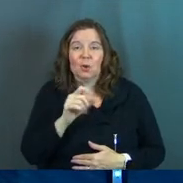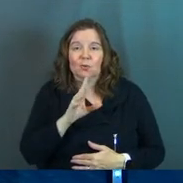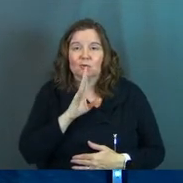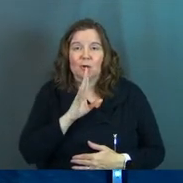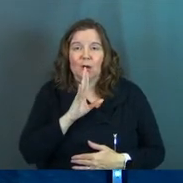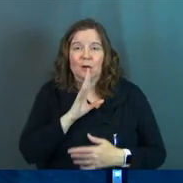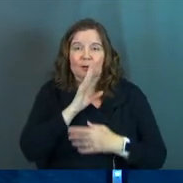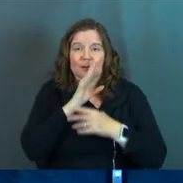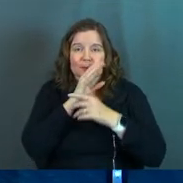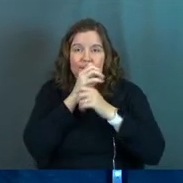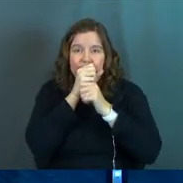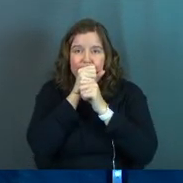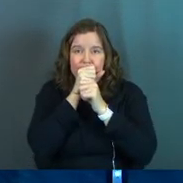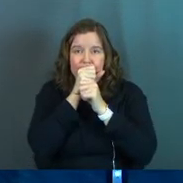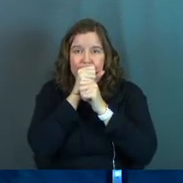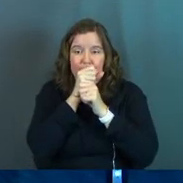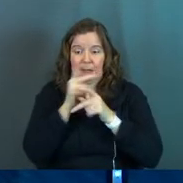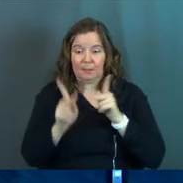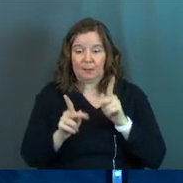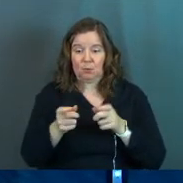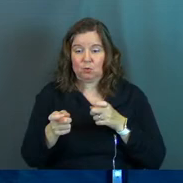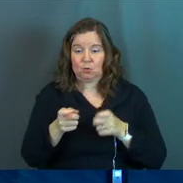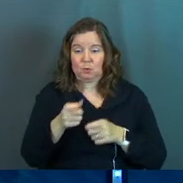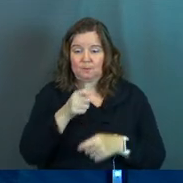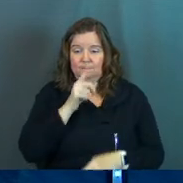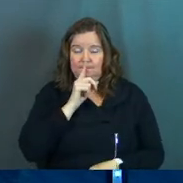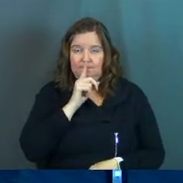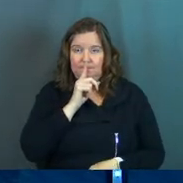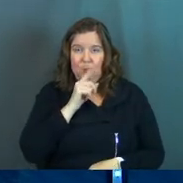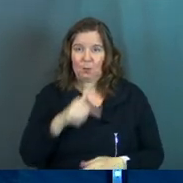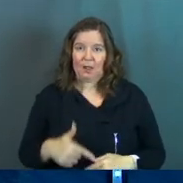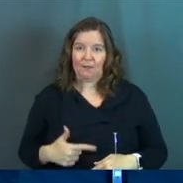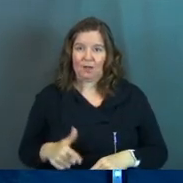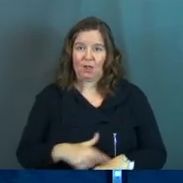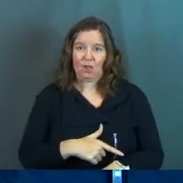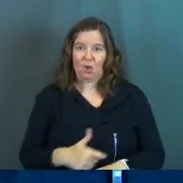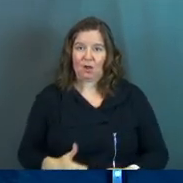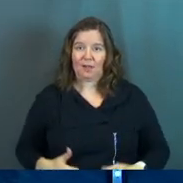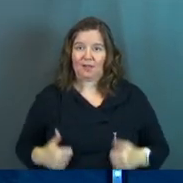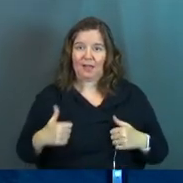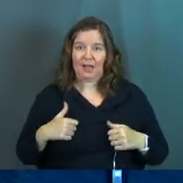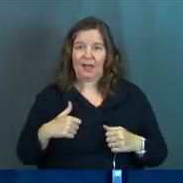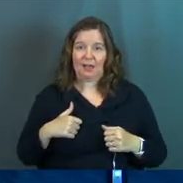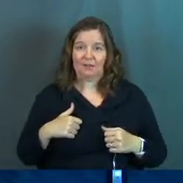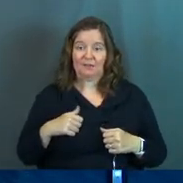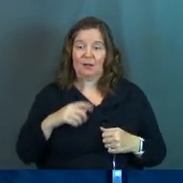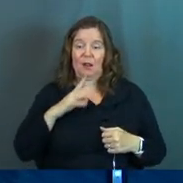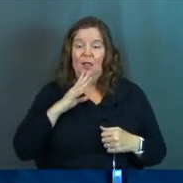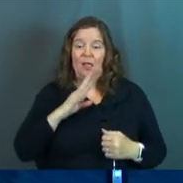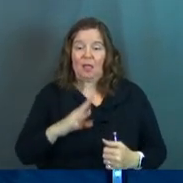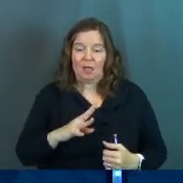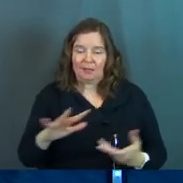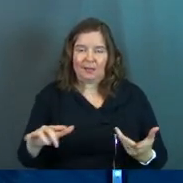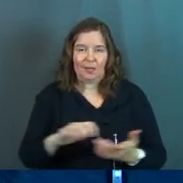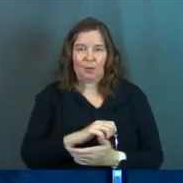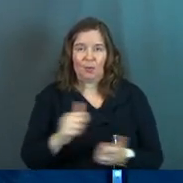talk. Those who control their tongue will have a long life. Opening your mouth can ruin